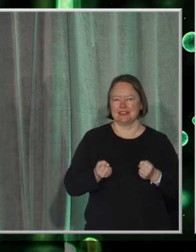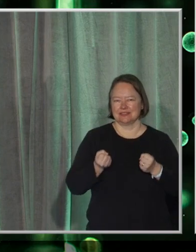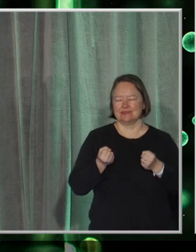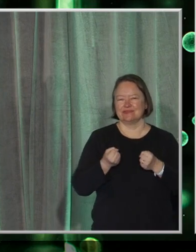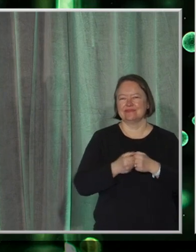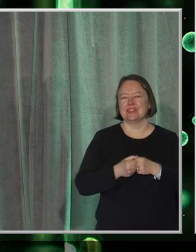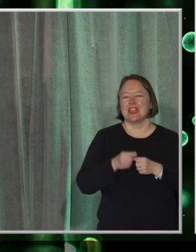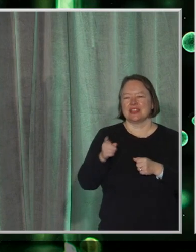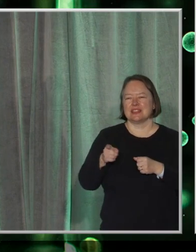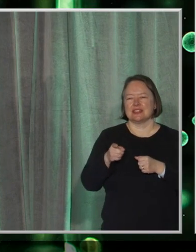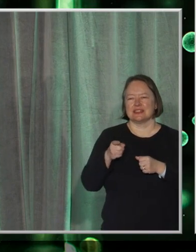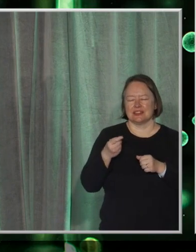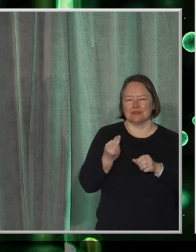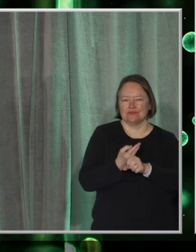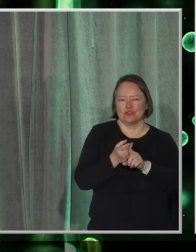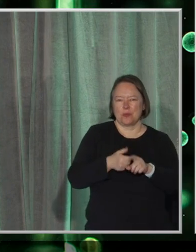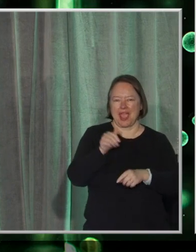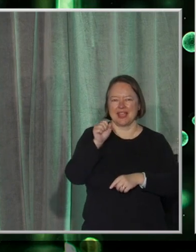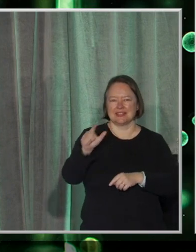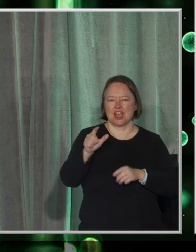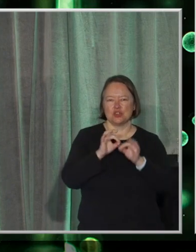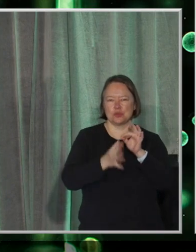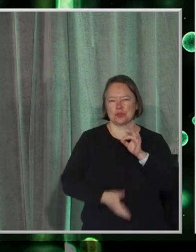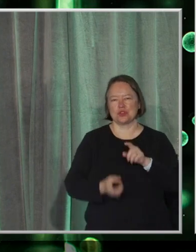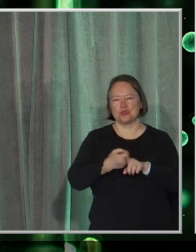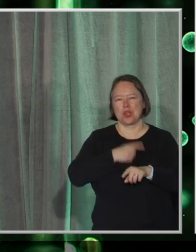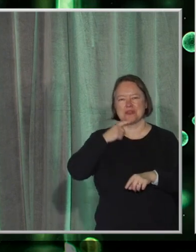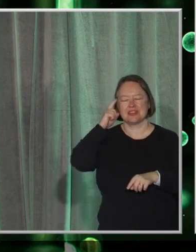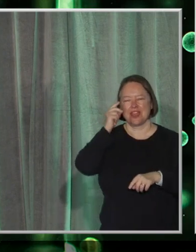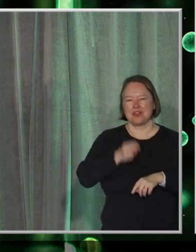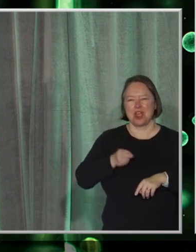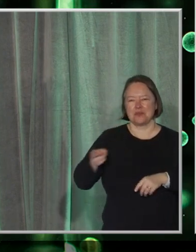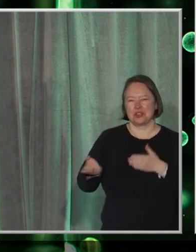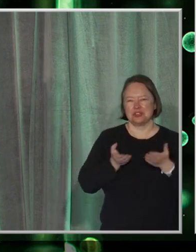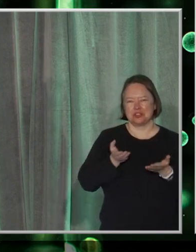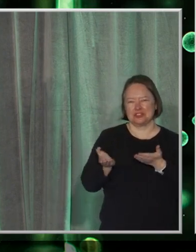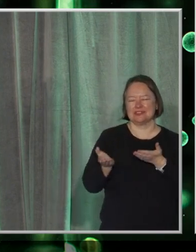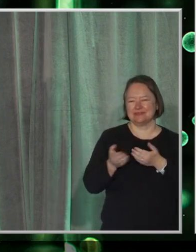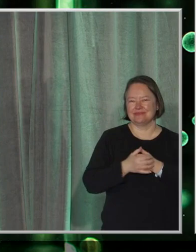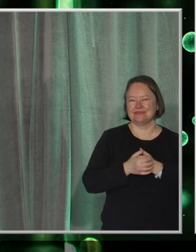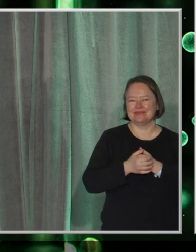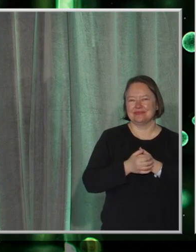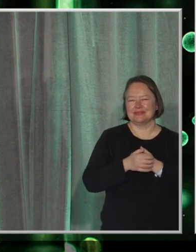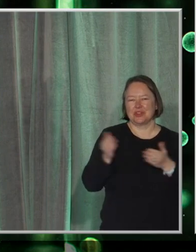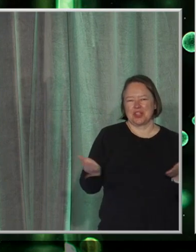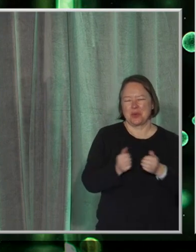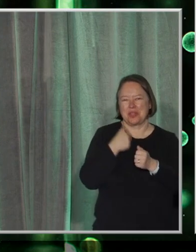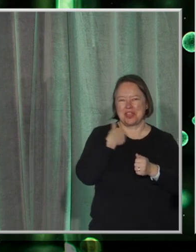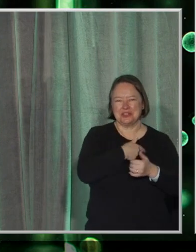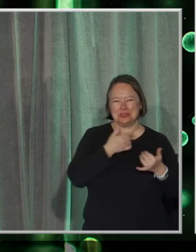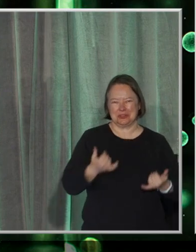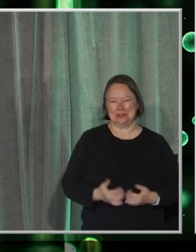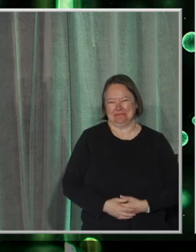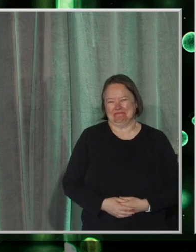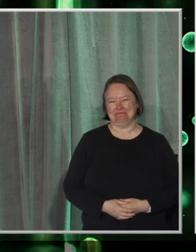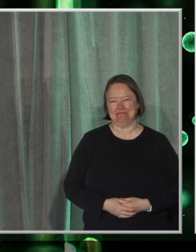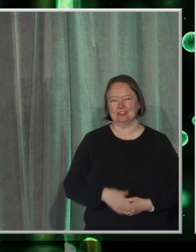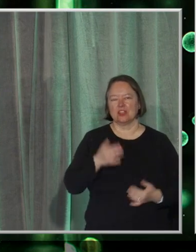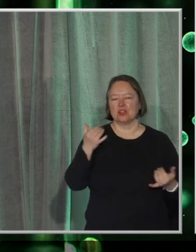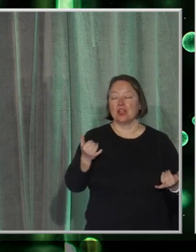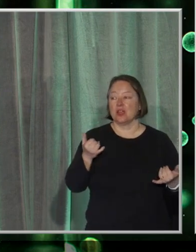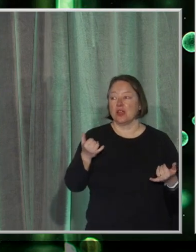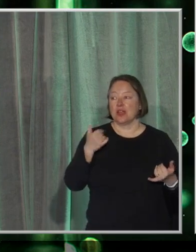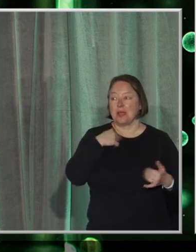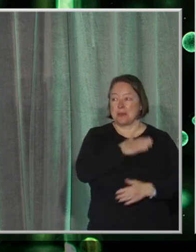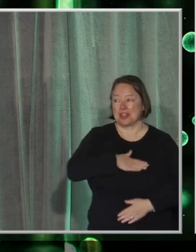interpretation, courtesy of American Sign Language interpreters from the deaf and hard of hearing who are here with us today. Now,